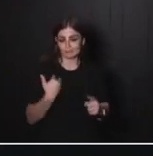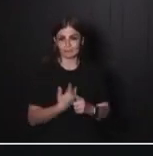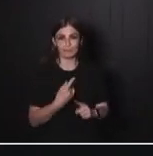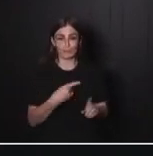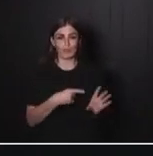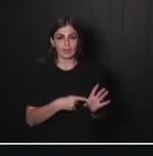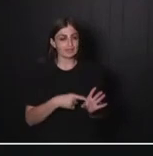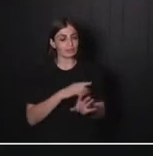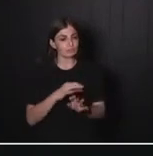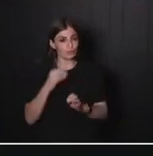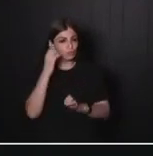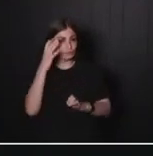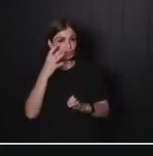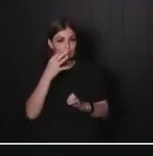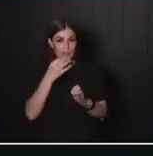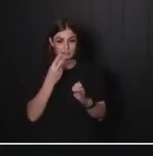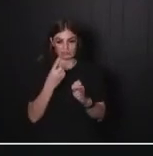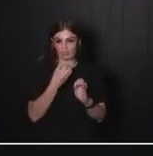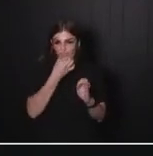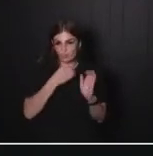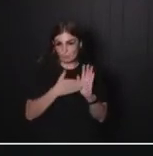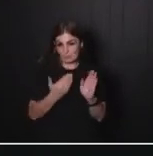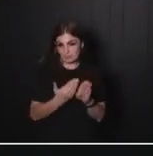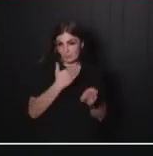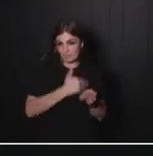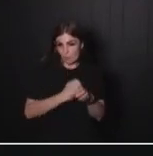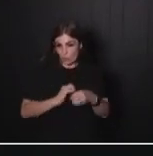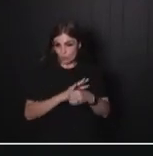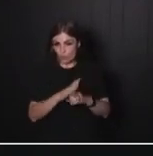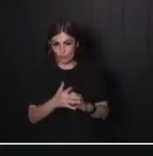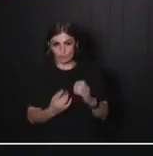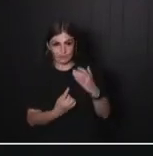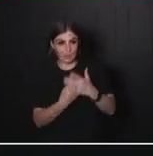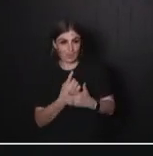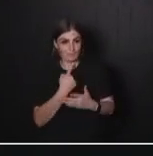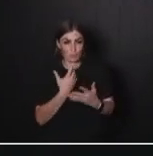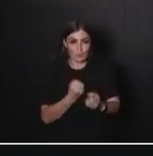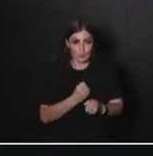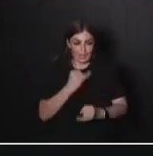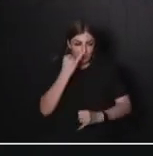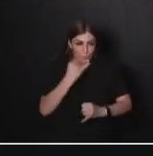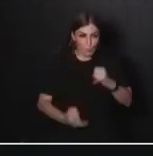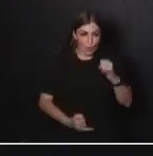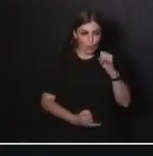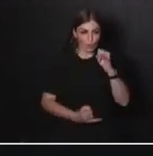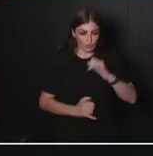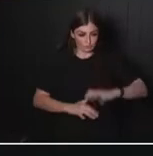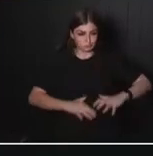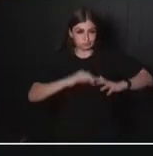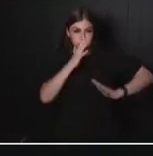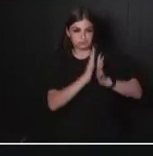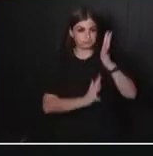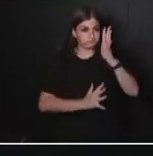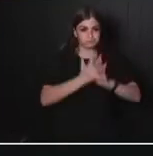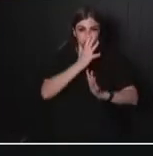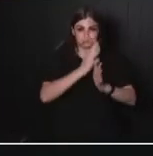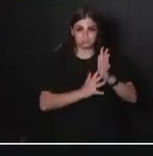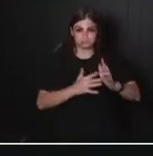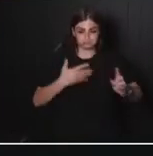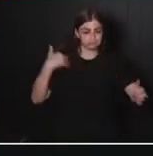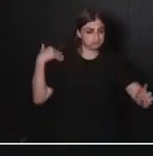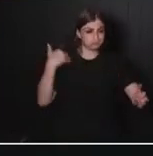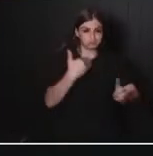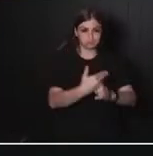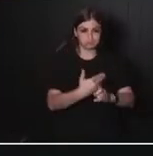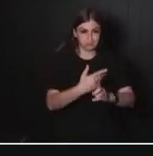don't forget that just months before COVID hit, we also suffered our worst bushfires in history. Many of the victims are